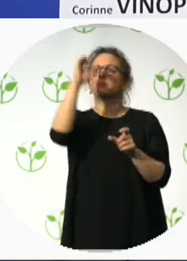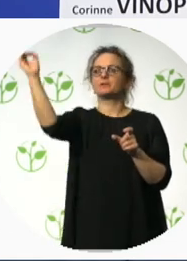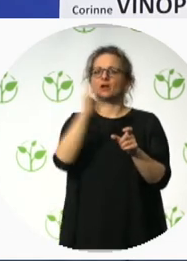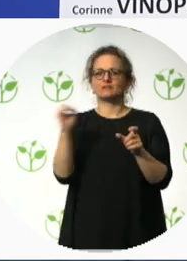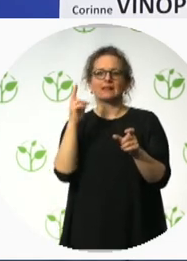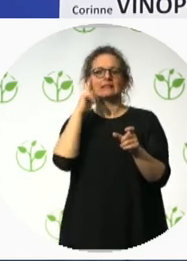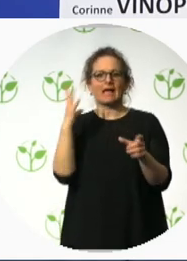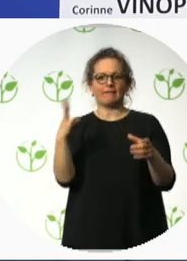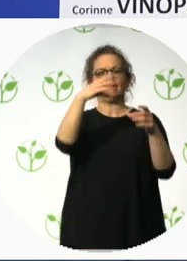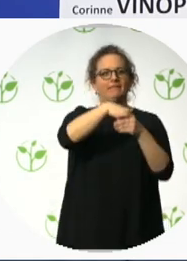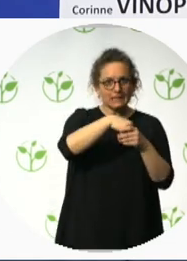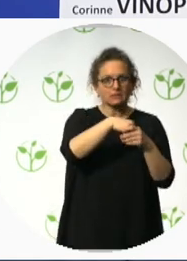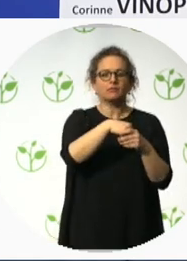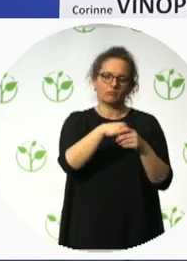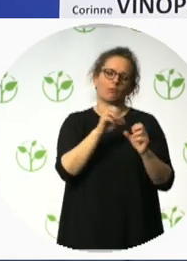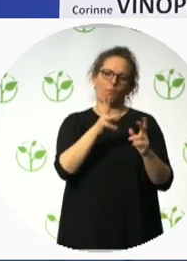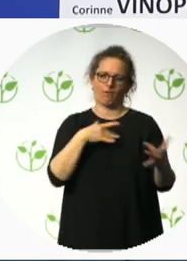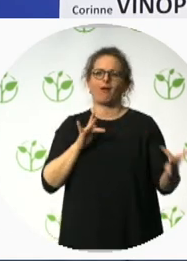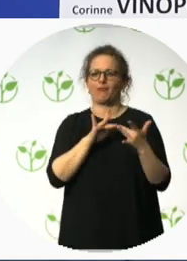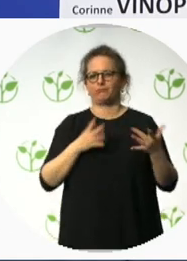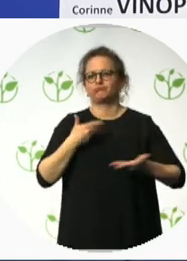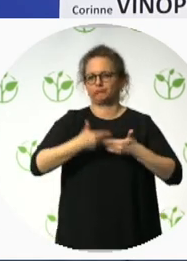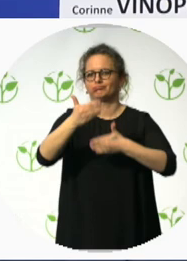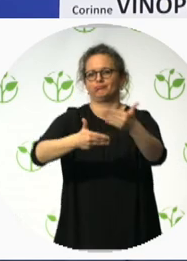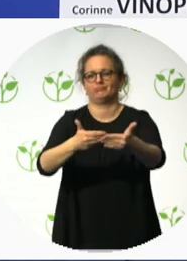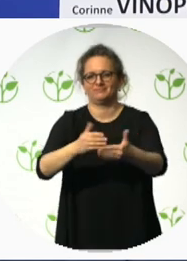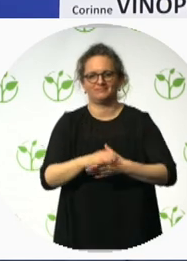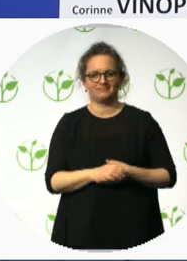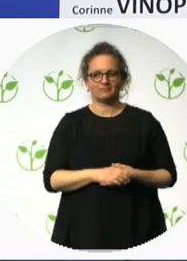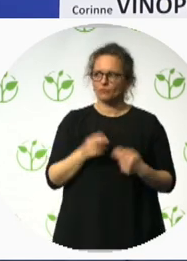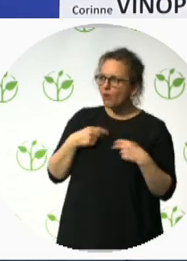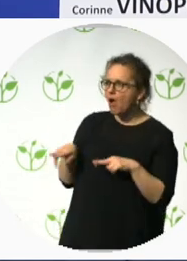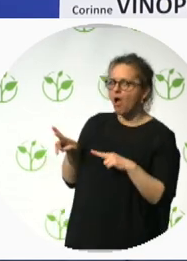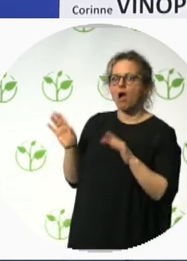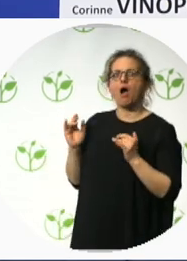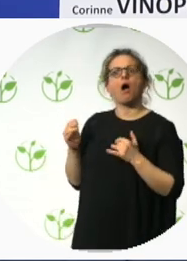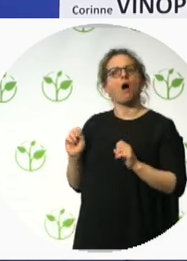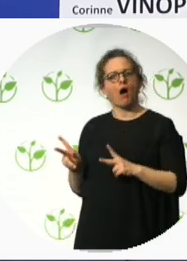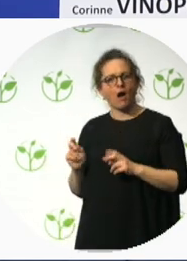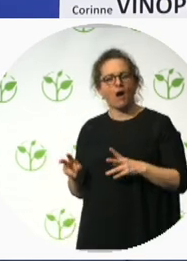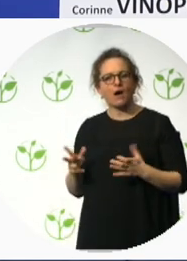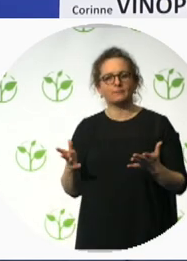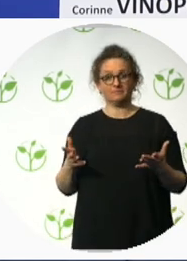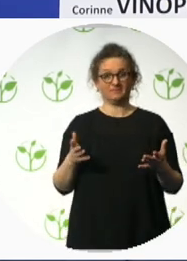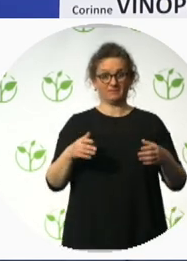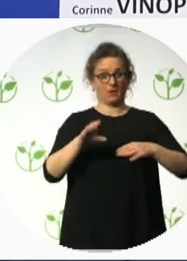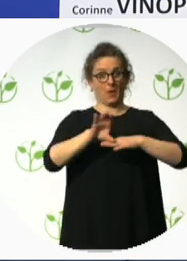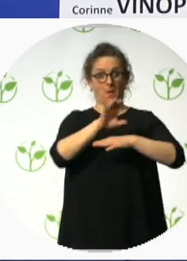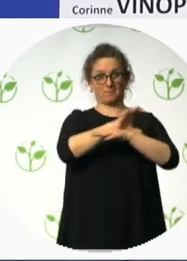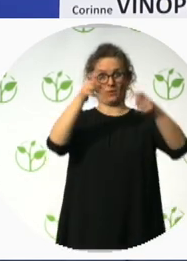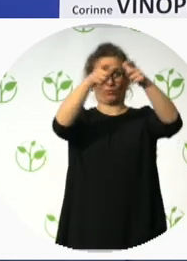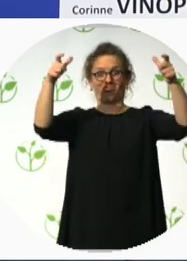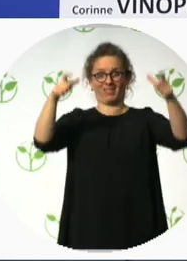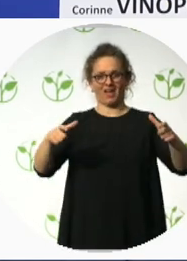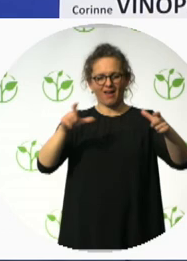CD-based and internet-based software. And we have stories, and we have games, and sign language instruction.